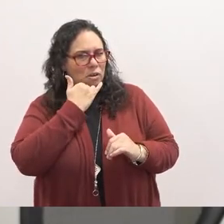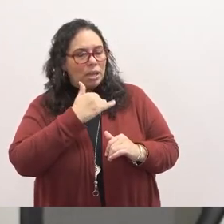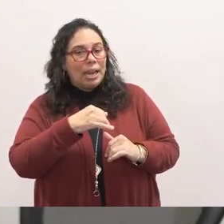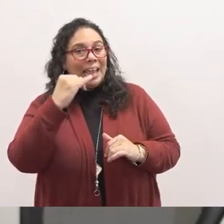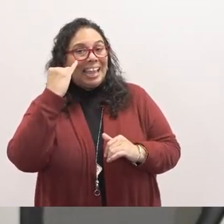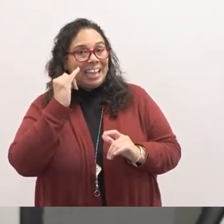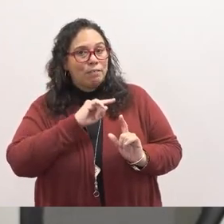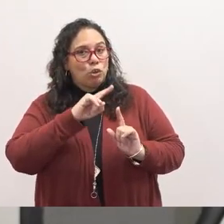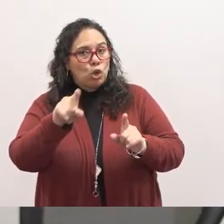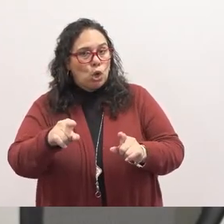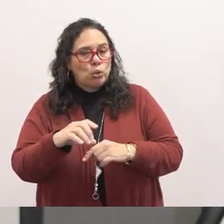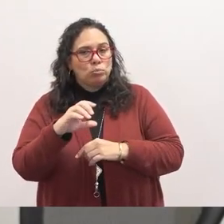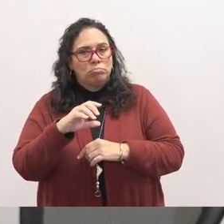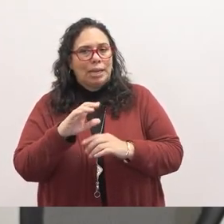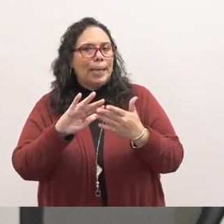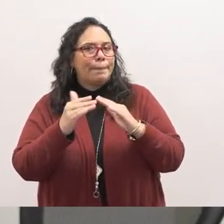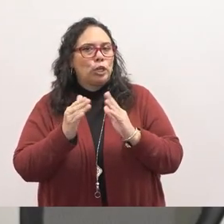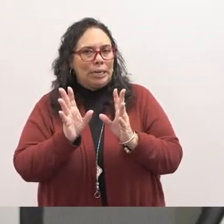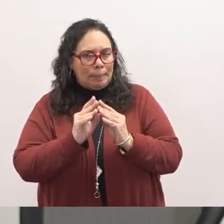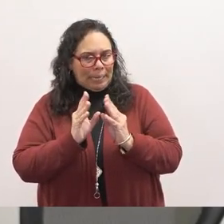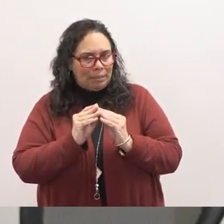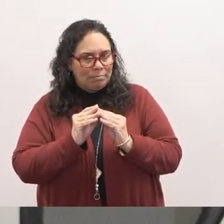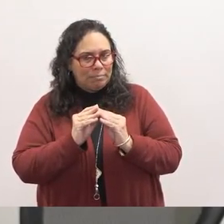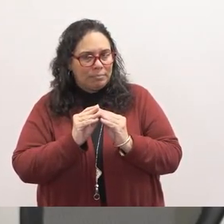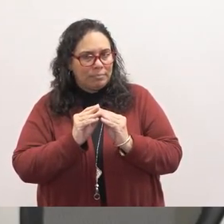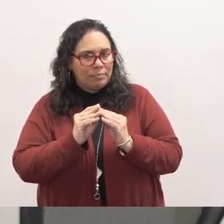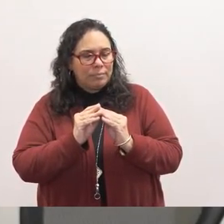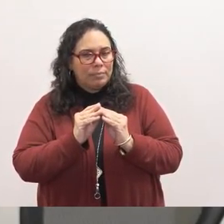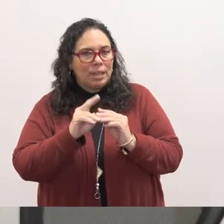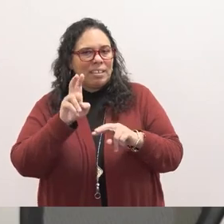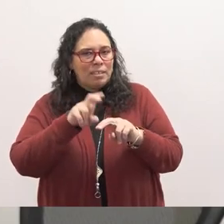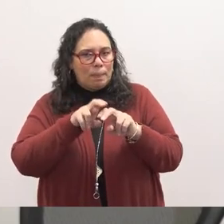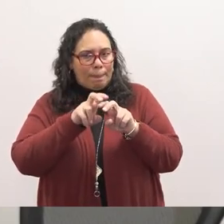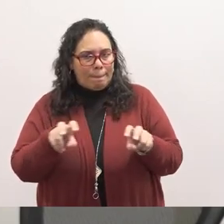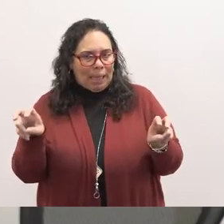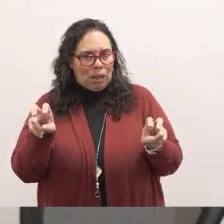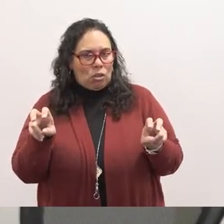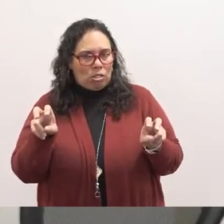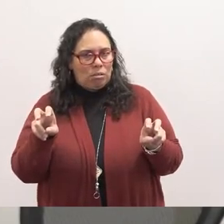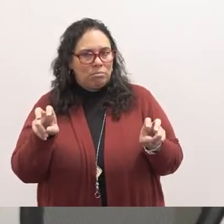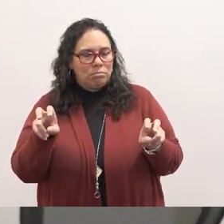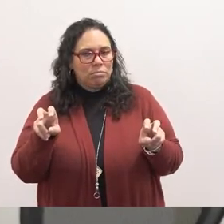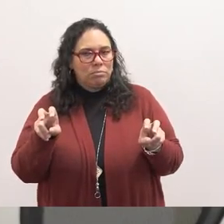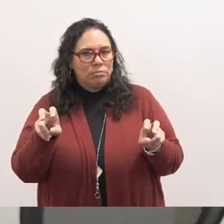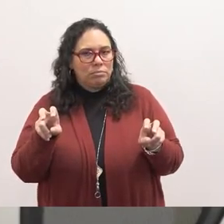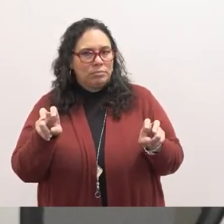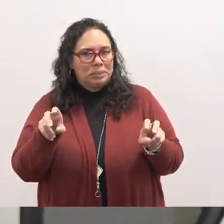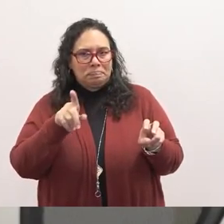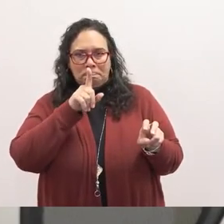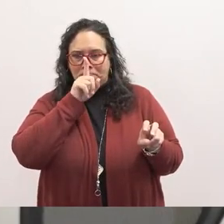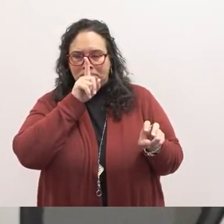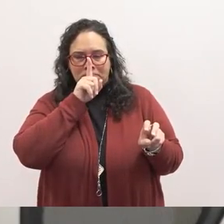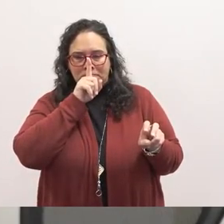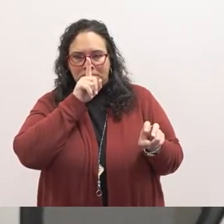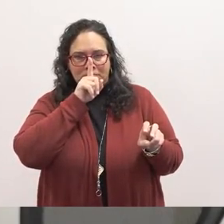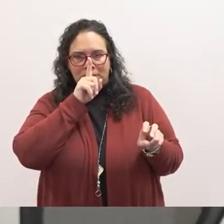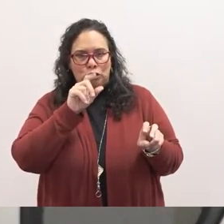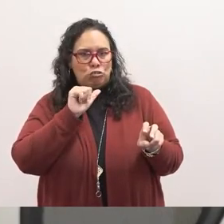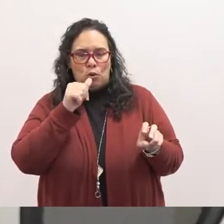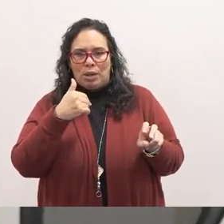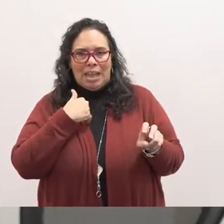go to a community meeting, if there's a panel, I'm going to advise you not to have a majority of the board on that